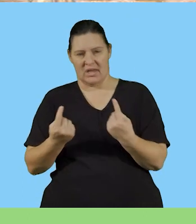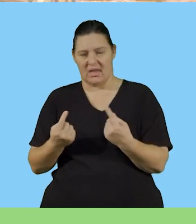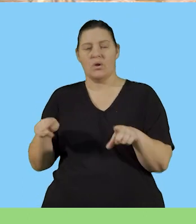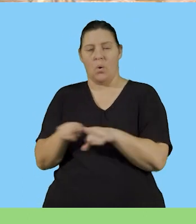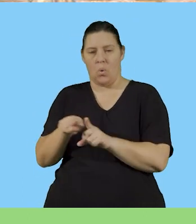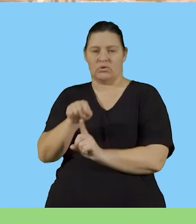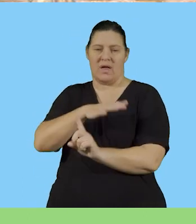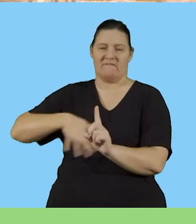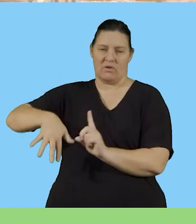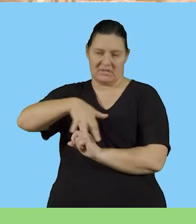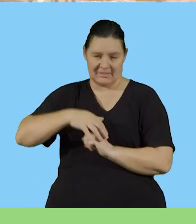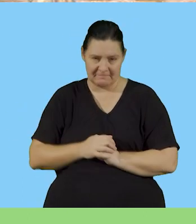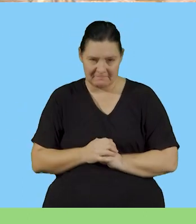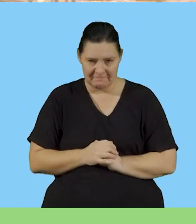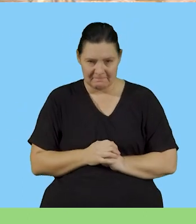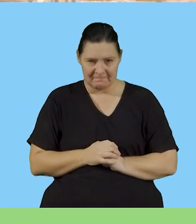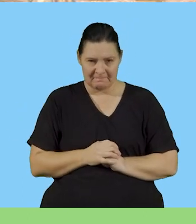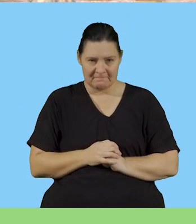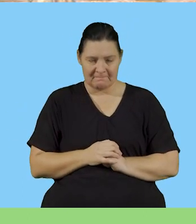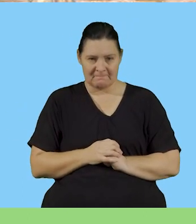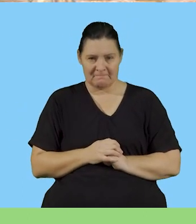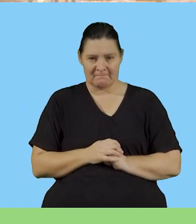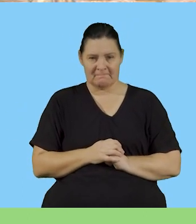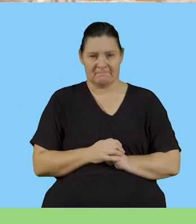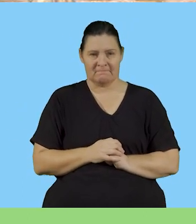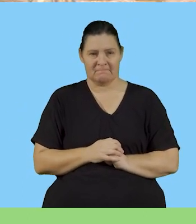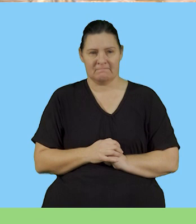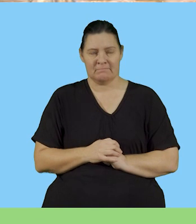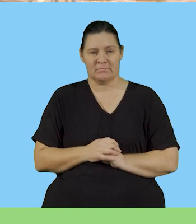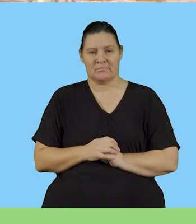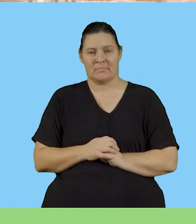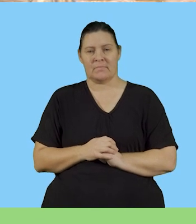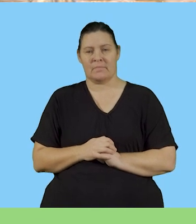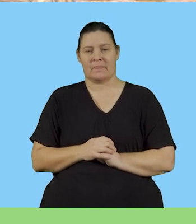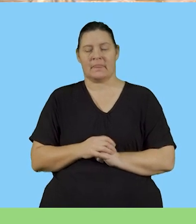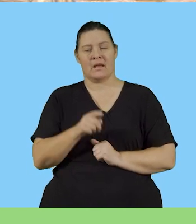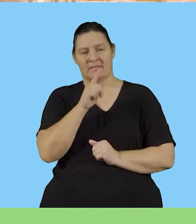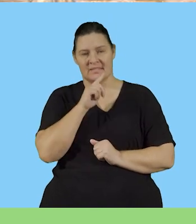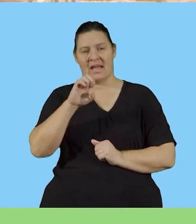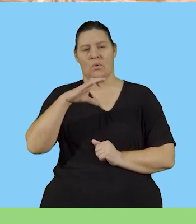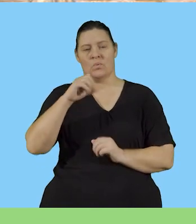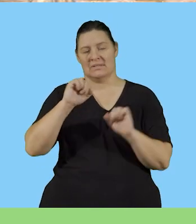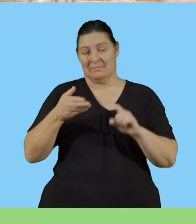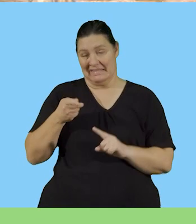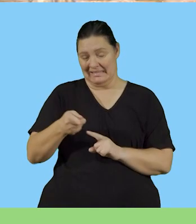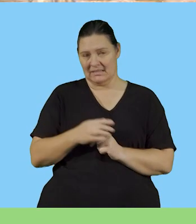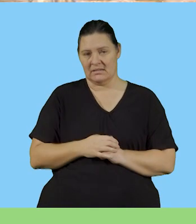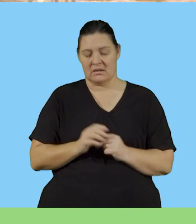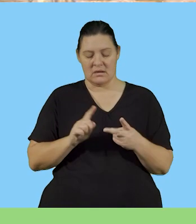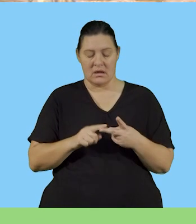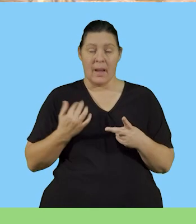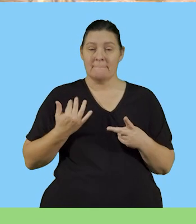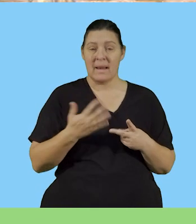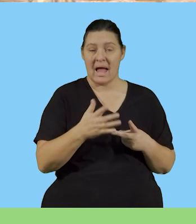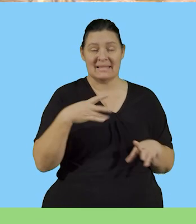with one another and also with their physical environment. So that is an ecosystem.